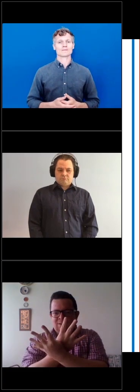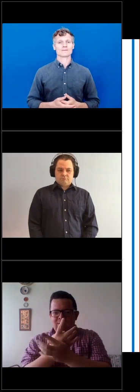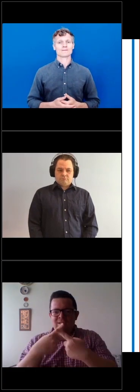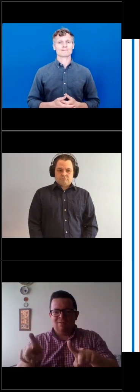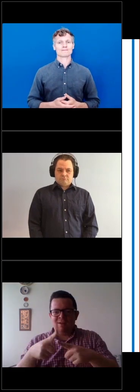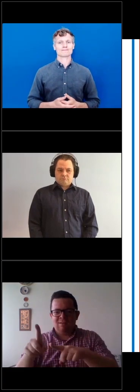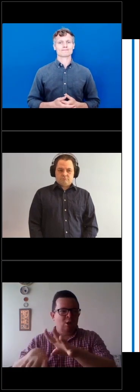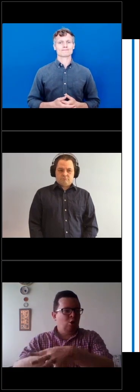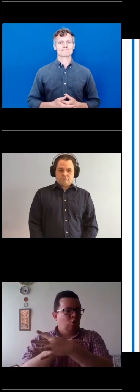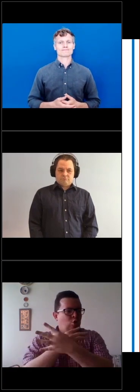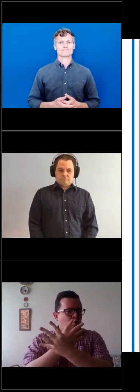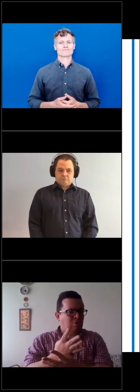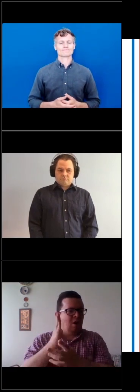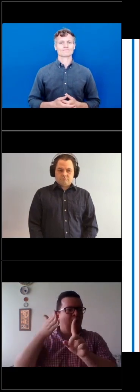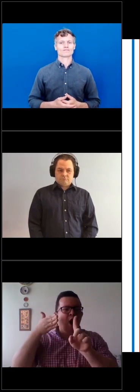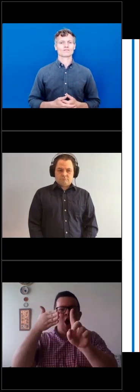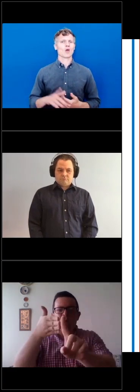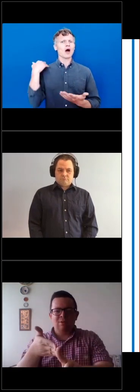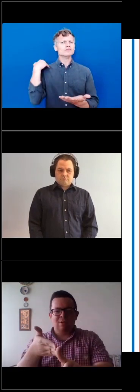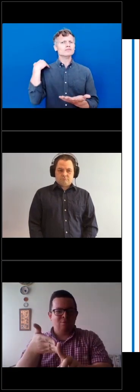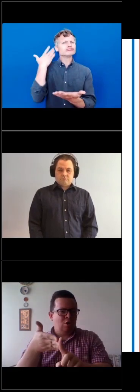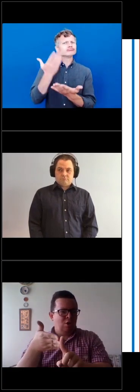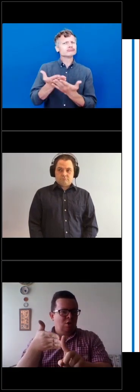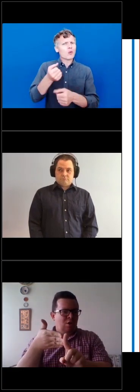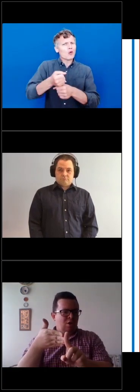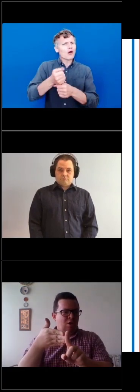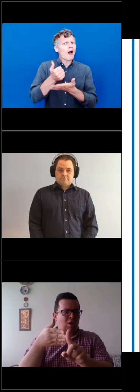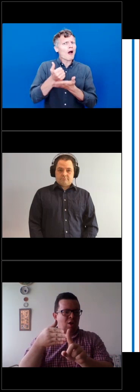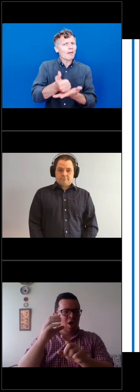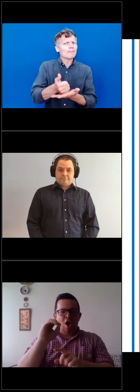very years. So we work with